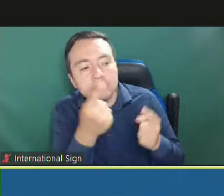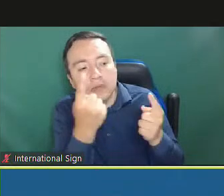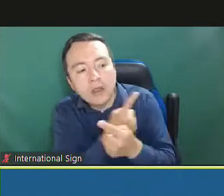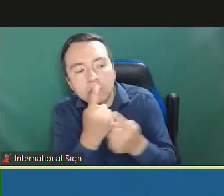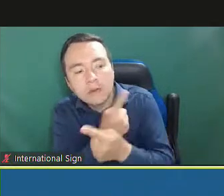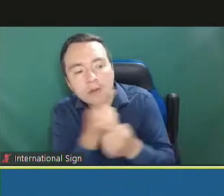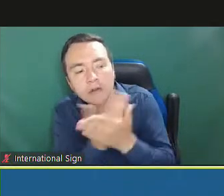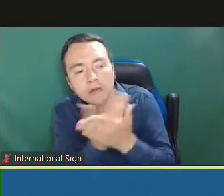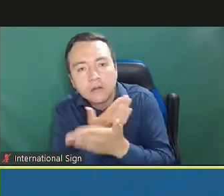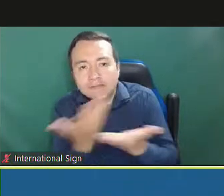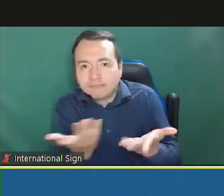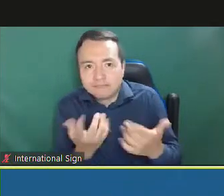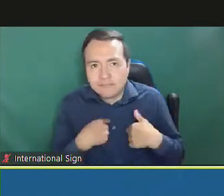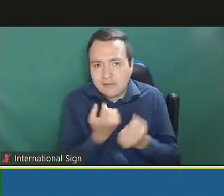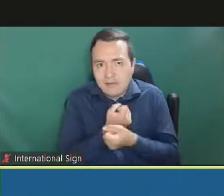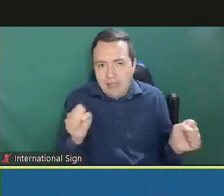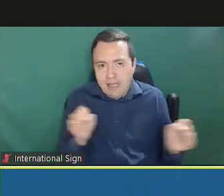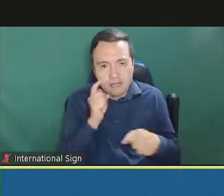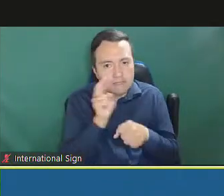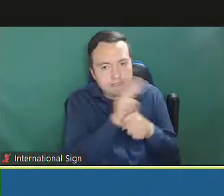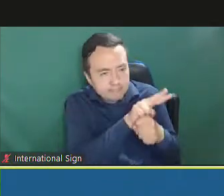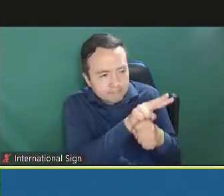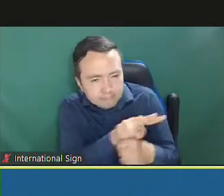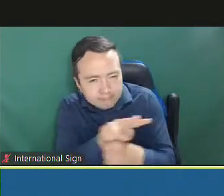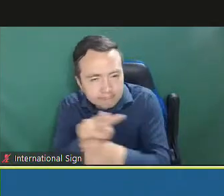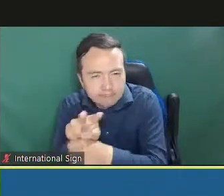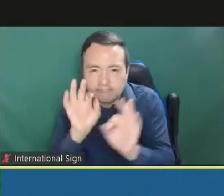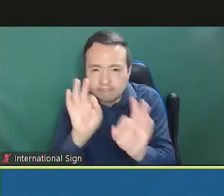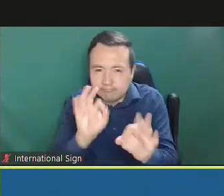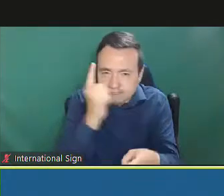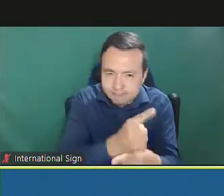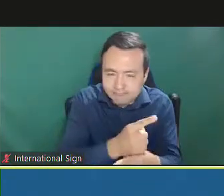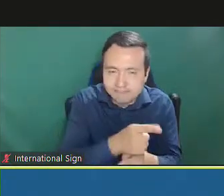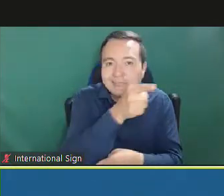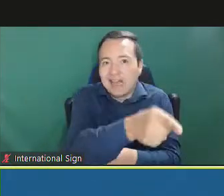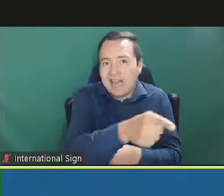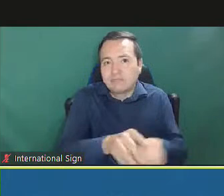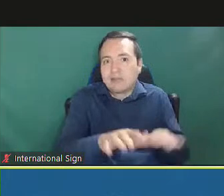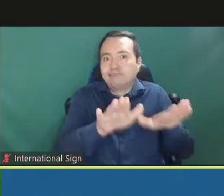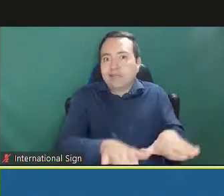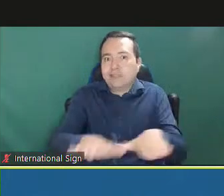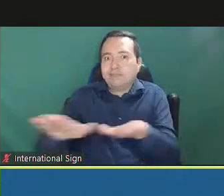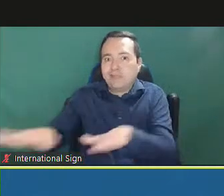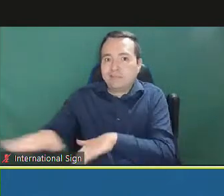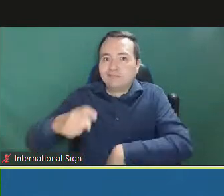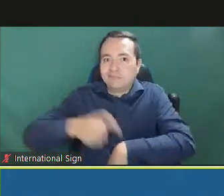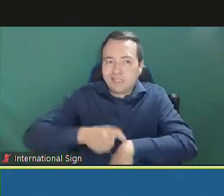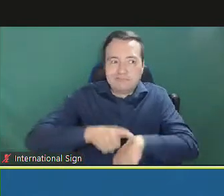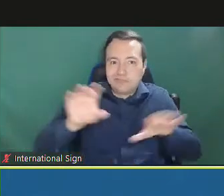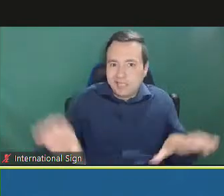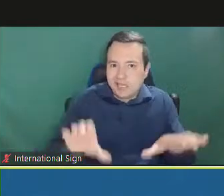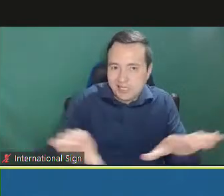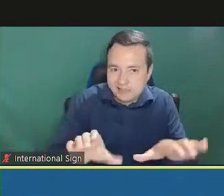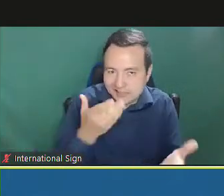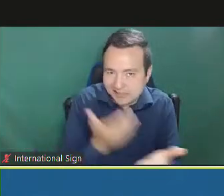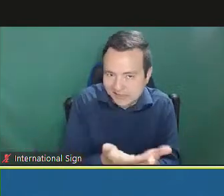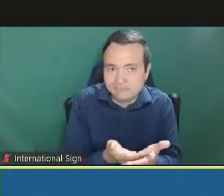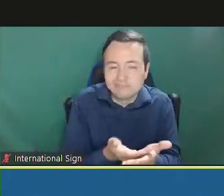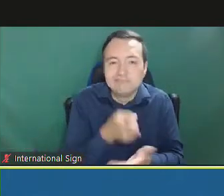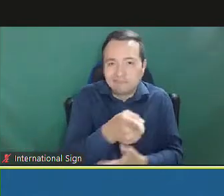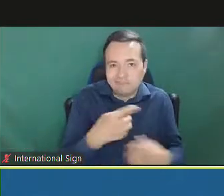to closures and suspension of usual activities. And this also applies to surveillance and population-based